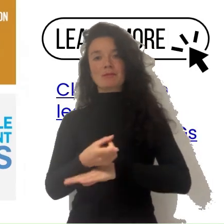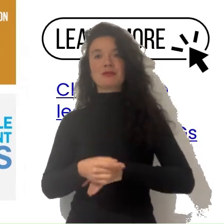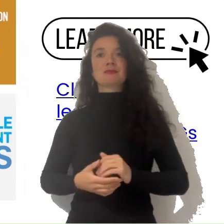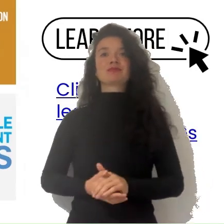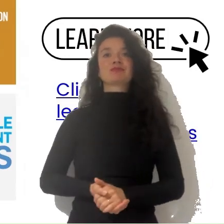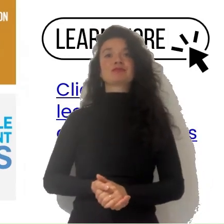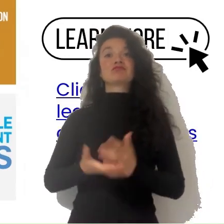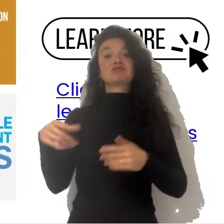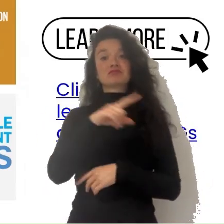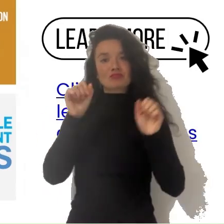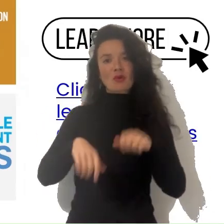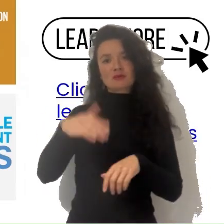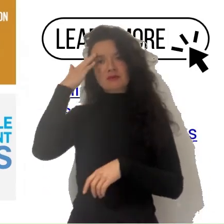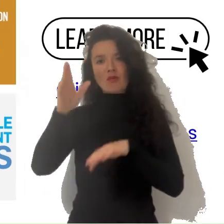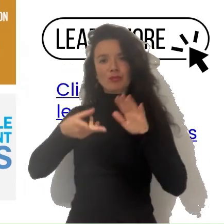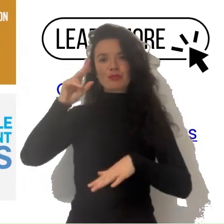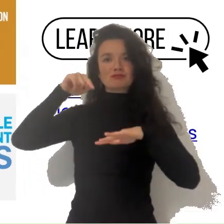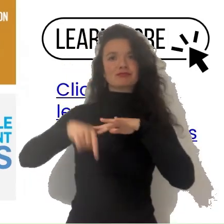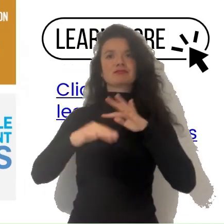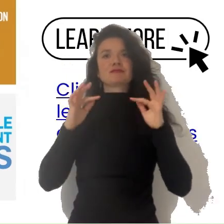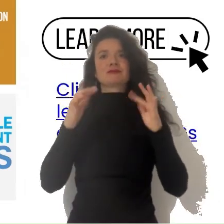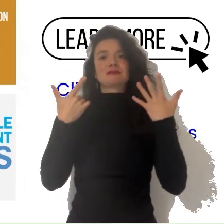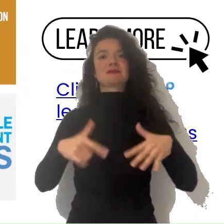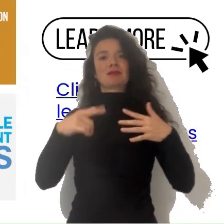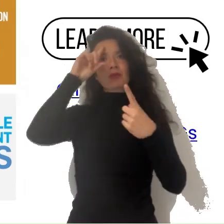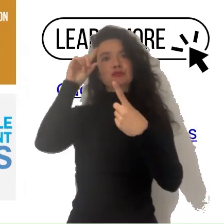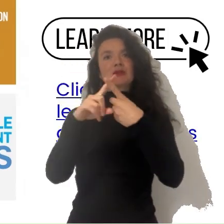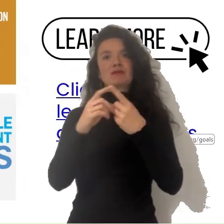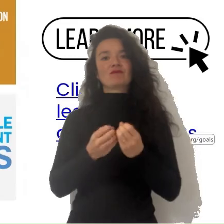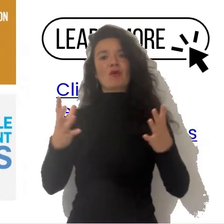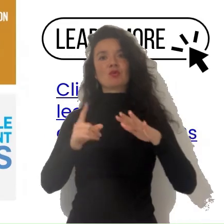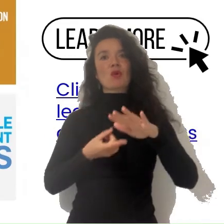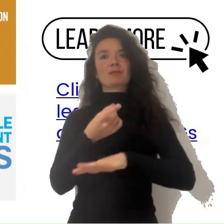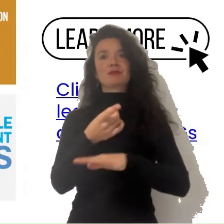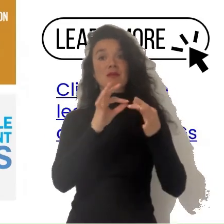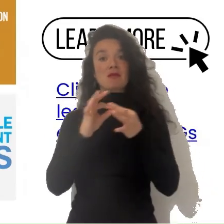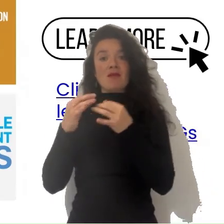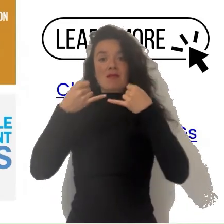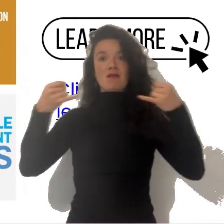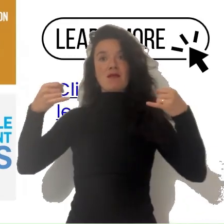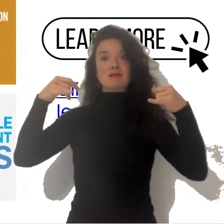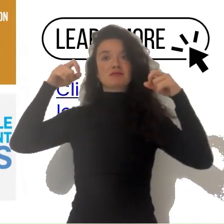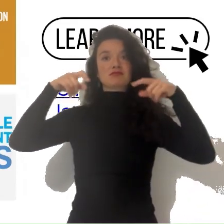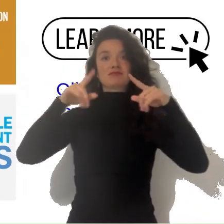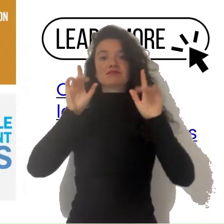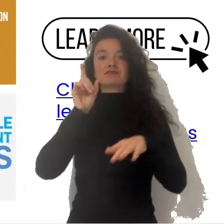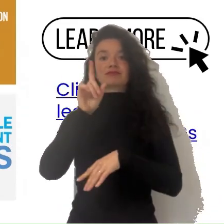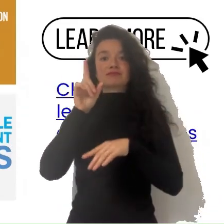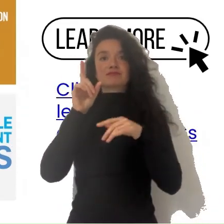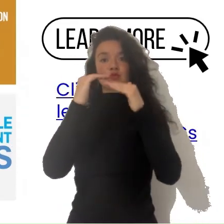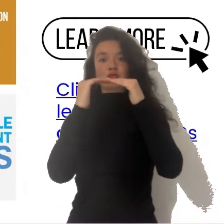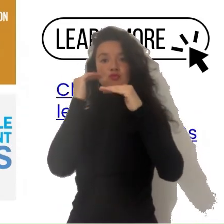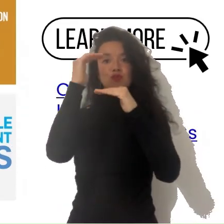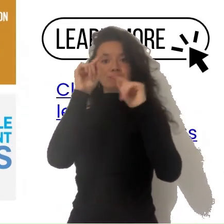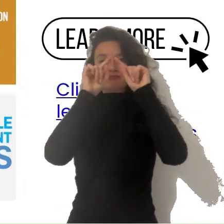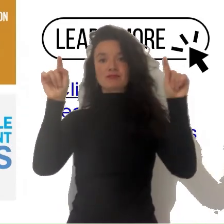can learn more about the 17 Sustainable Development Goals in the link here by clicking on it. And we can see